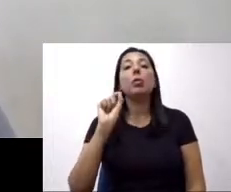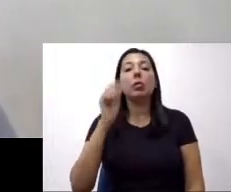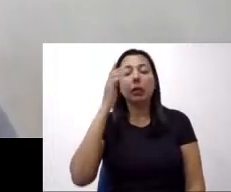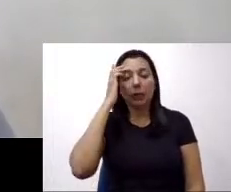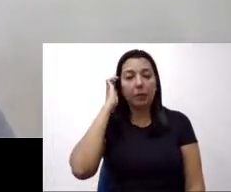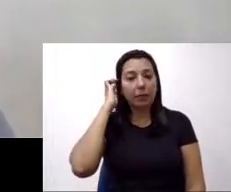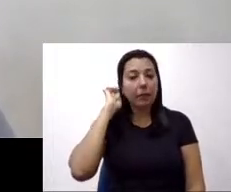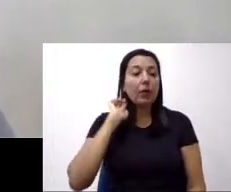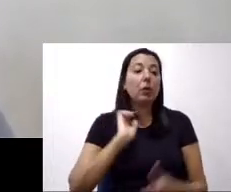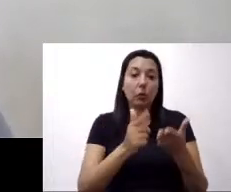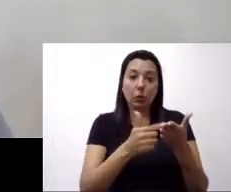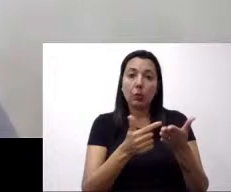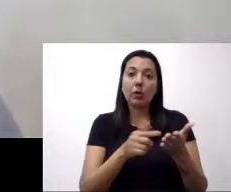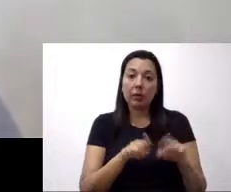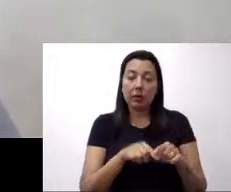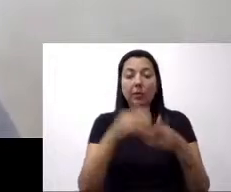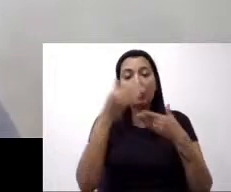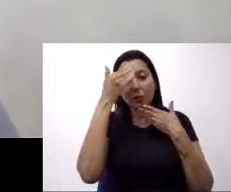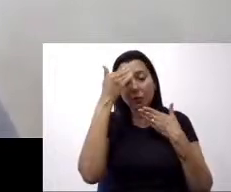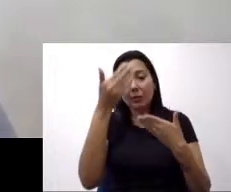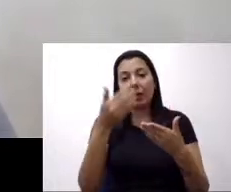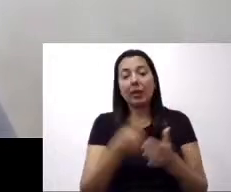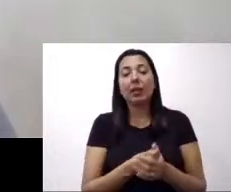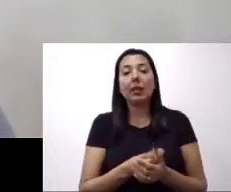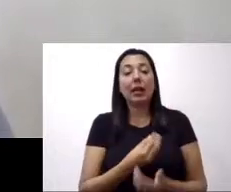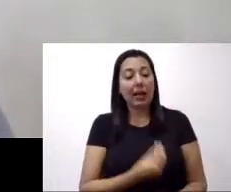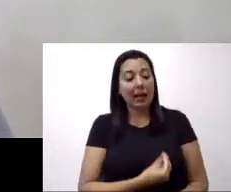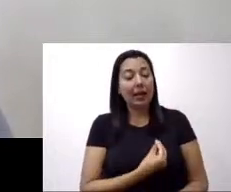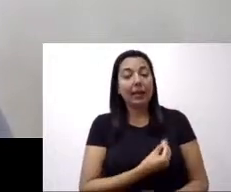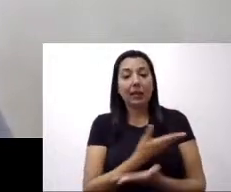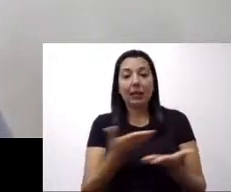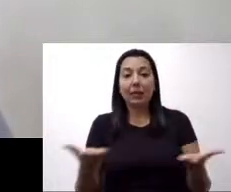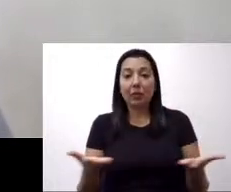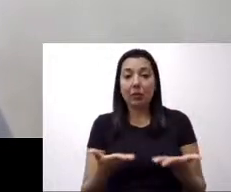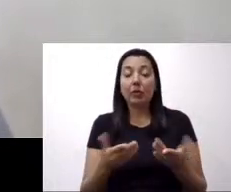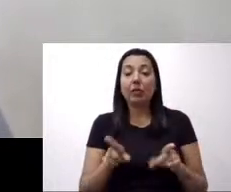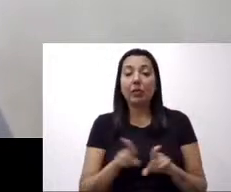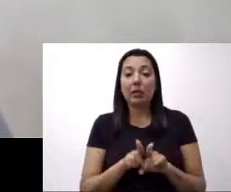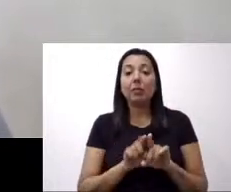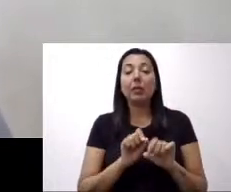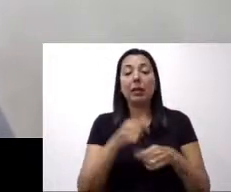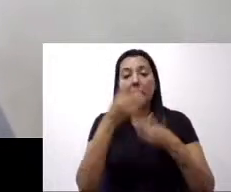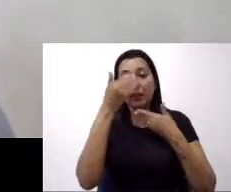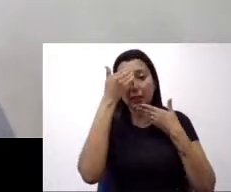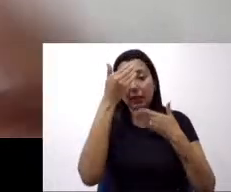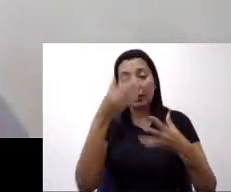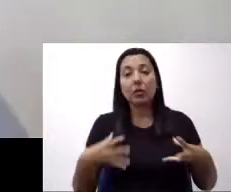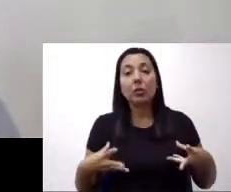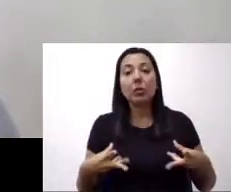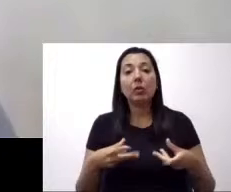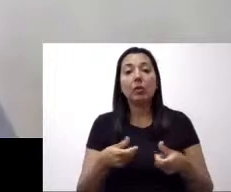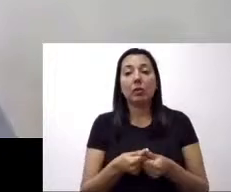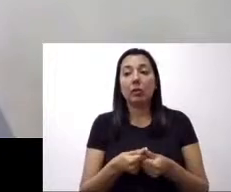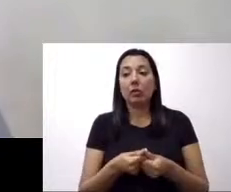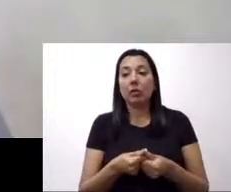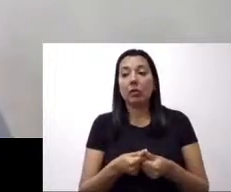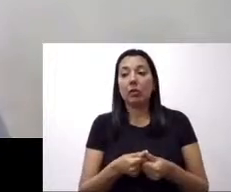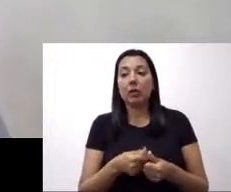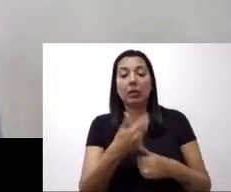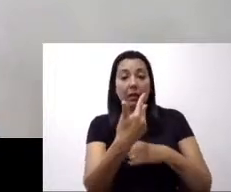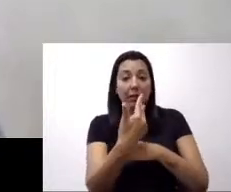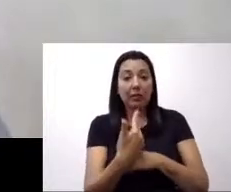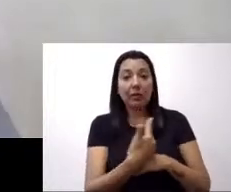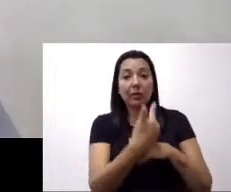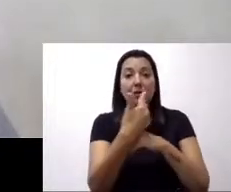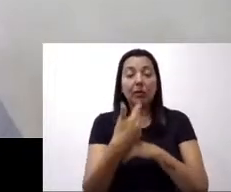Thank you very much for being here. Also, thank you all of you who are watching in Zoom and